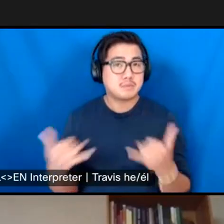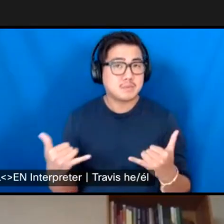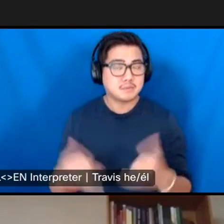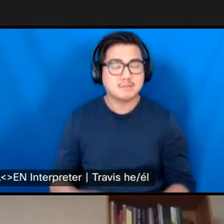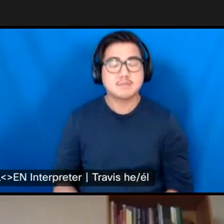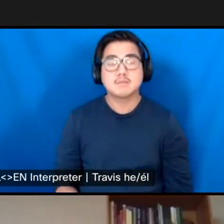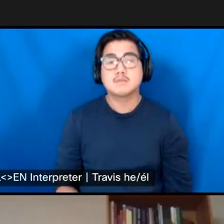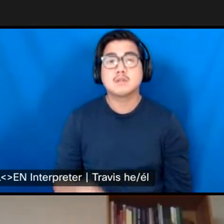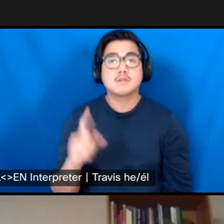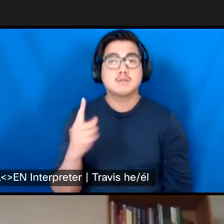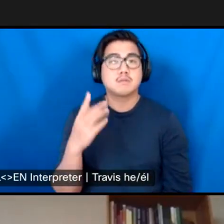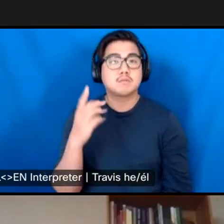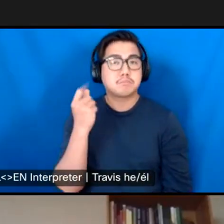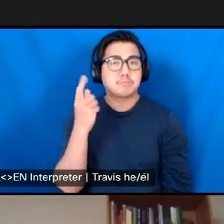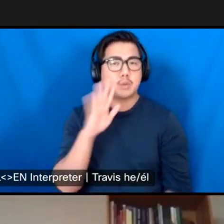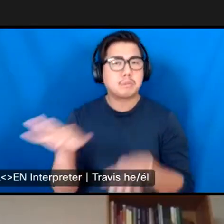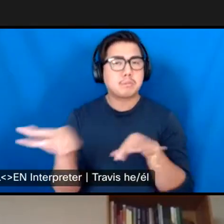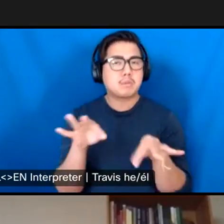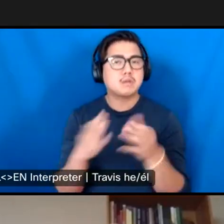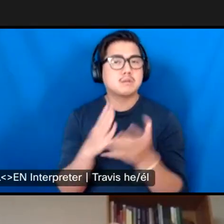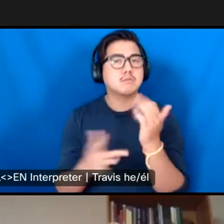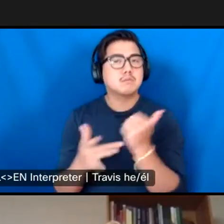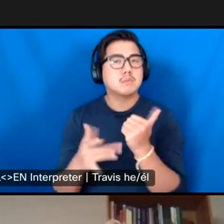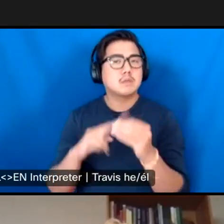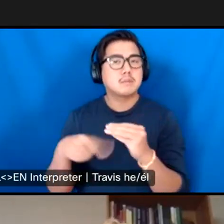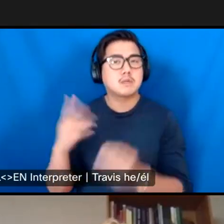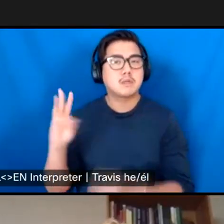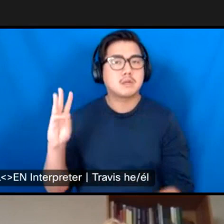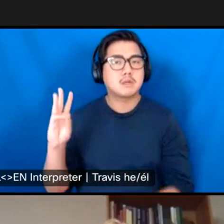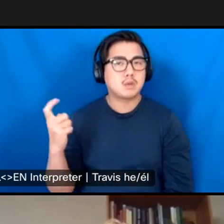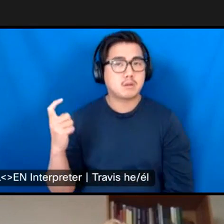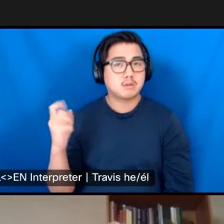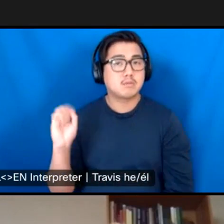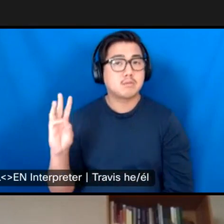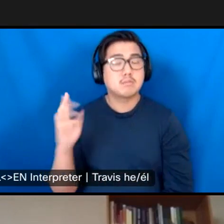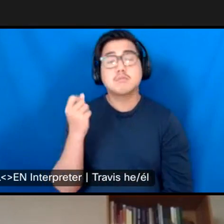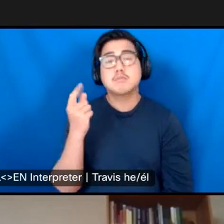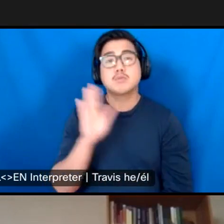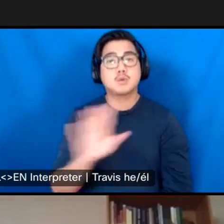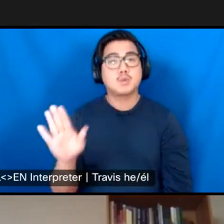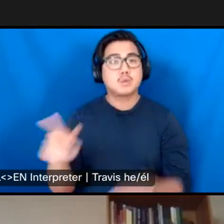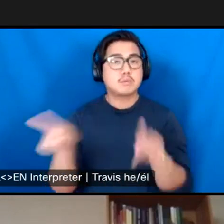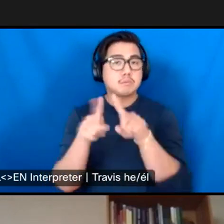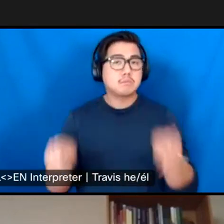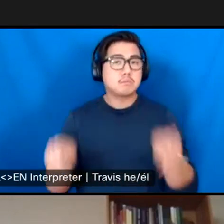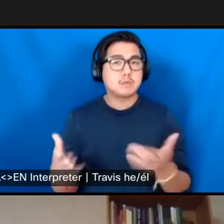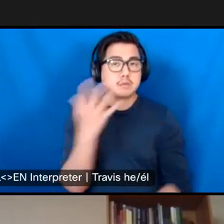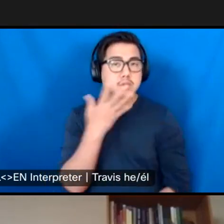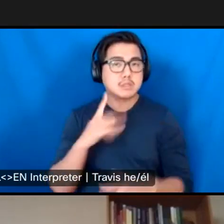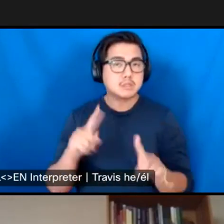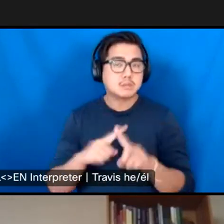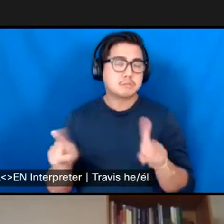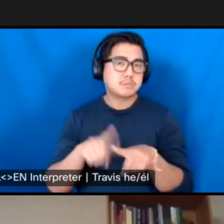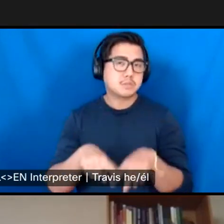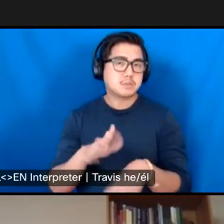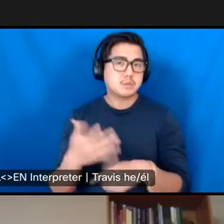First, we'll go over some technical details of the WebEx software. Your screen may look slightly different depending on the kind of device that you're